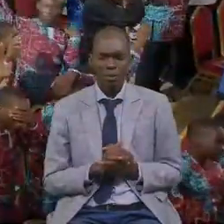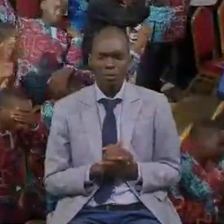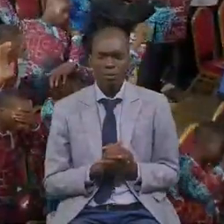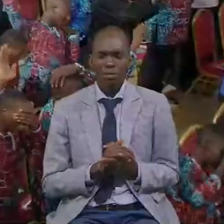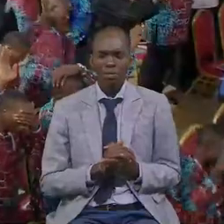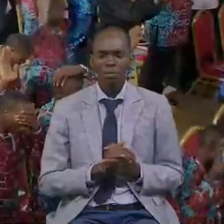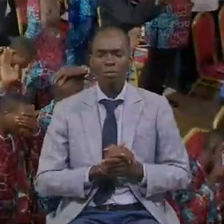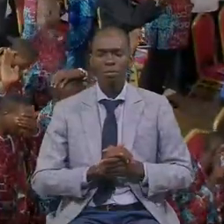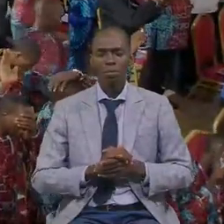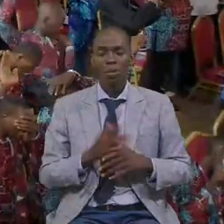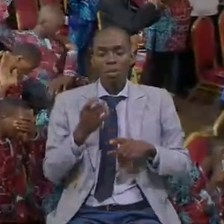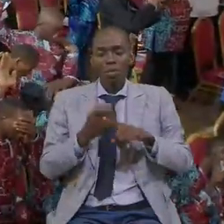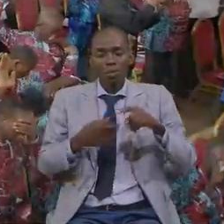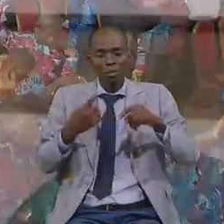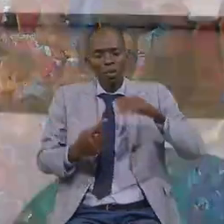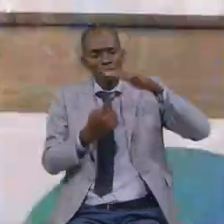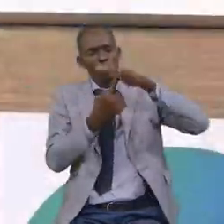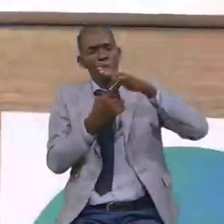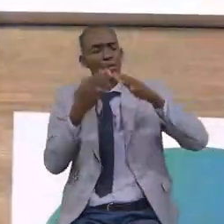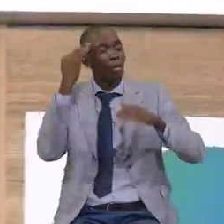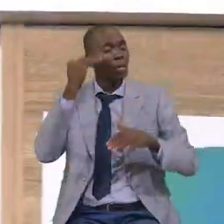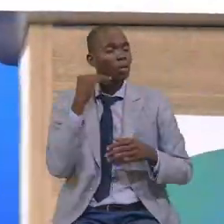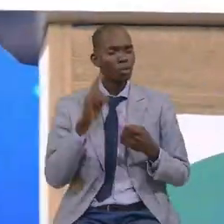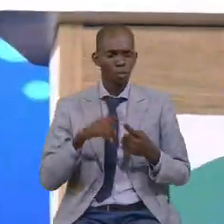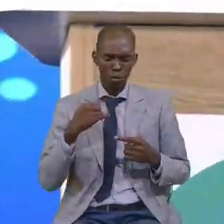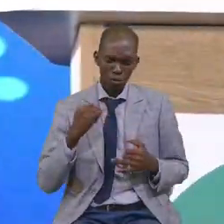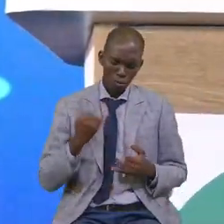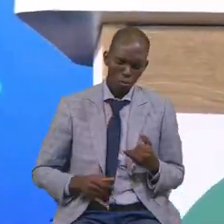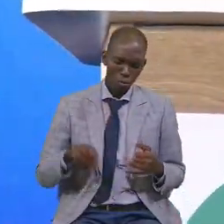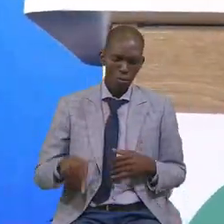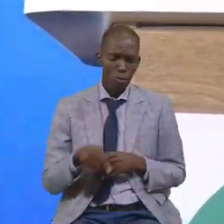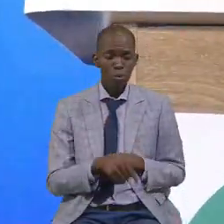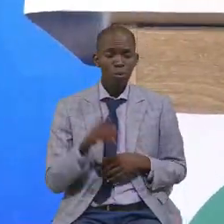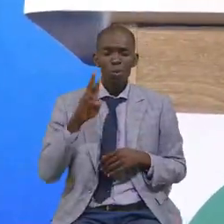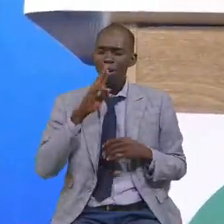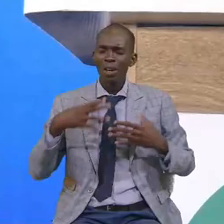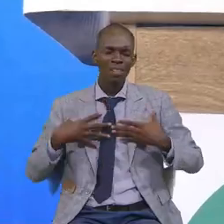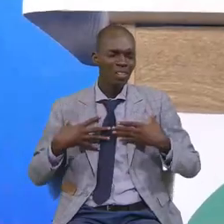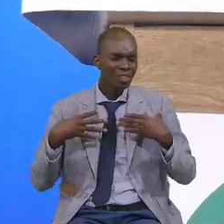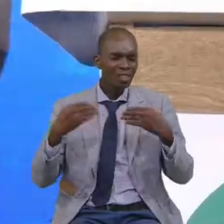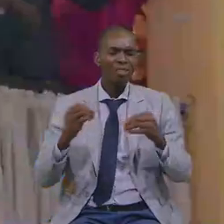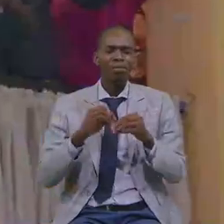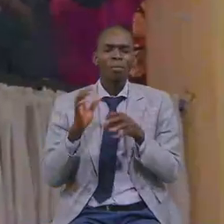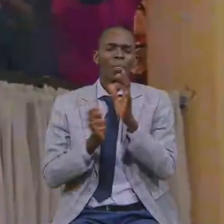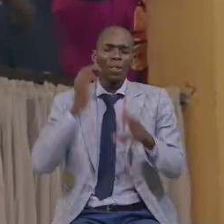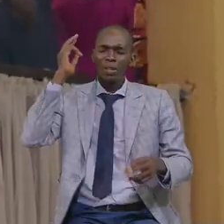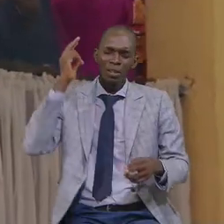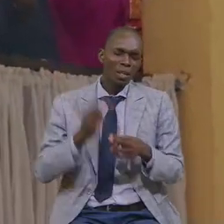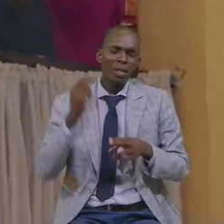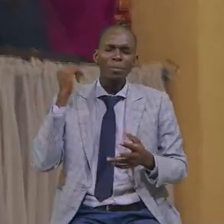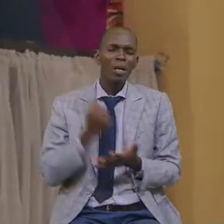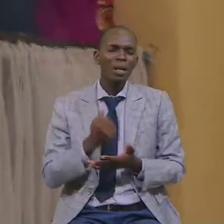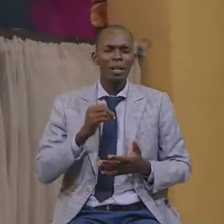From the top of your head to the tip of your toe, you are healed in Jesus' name.